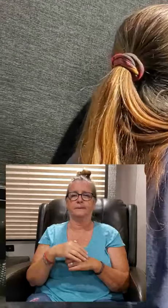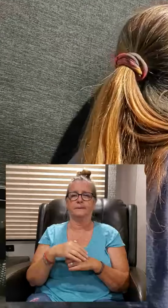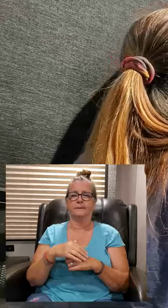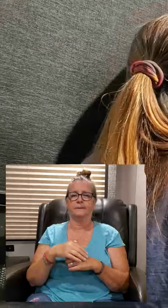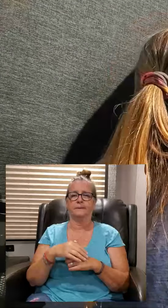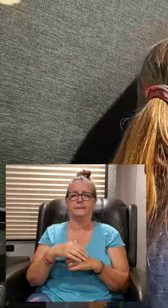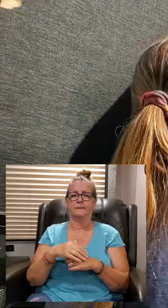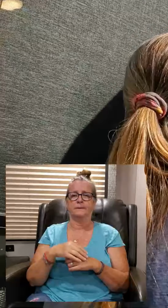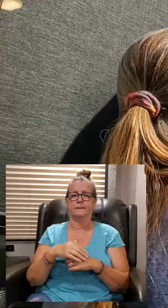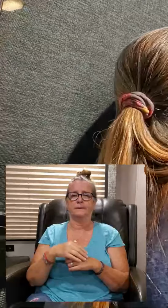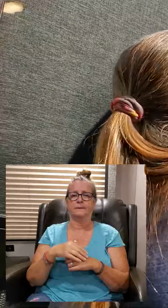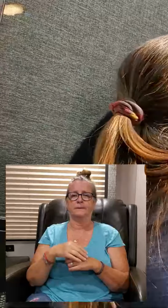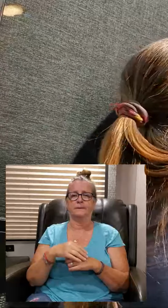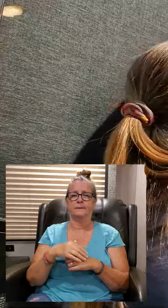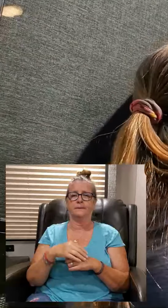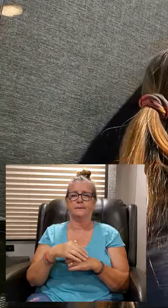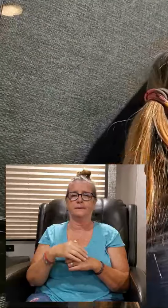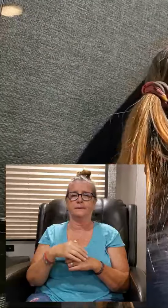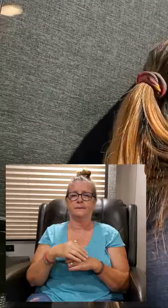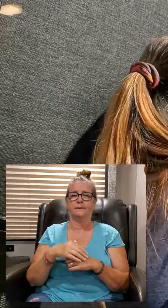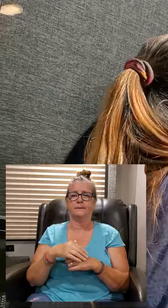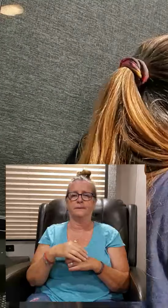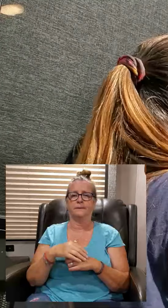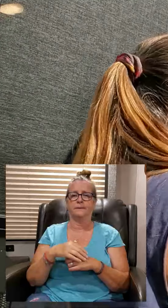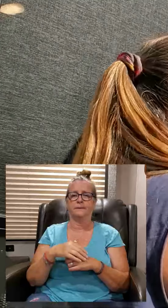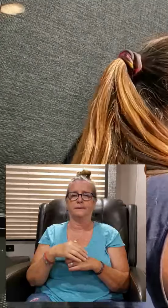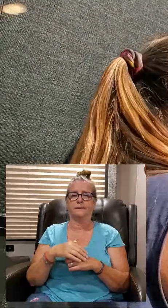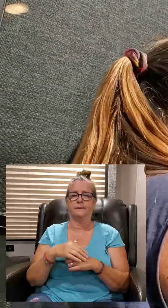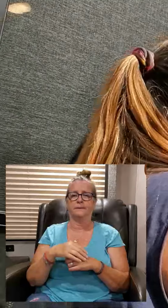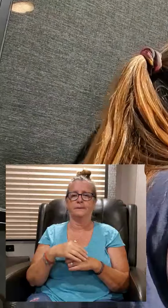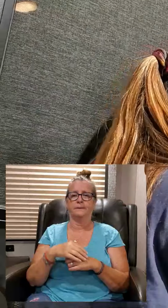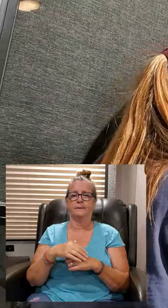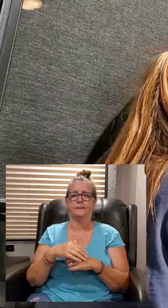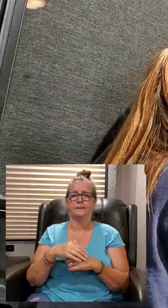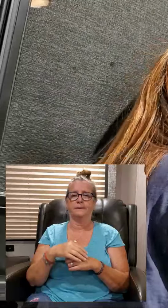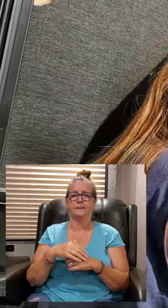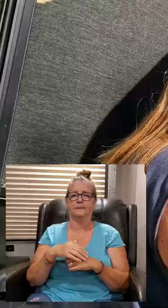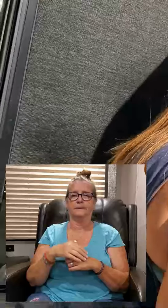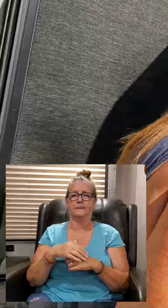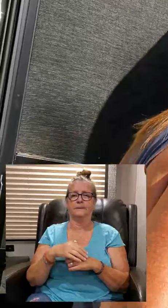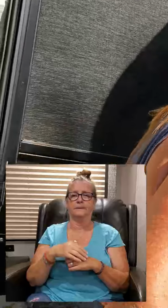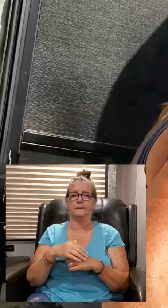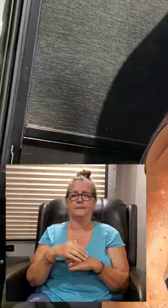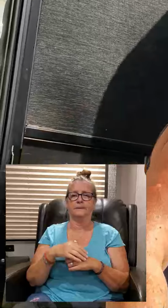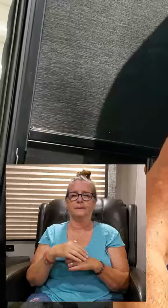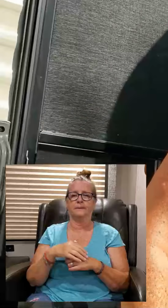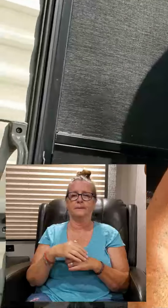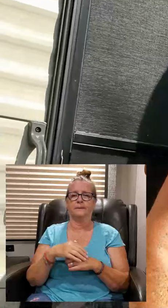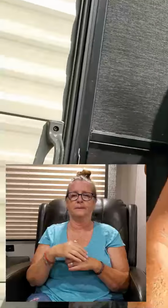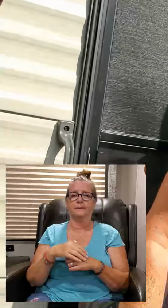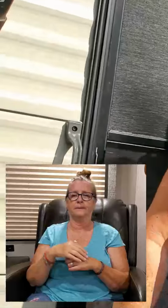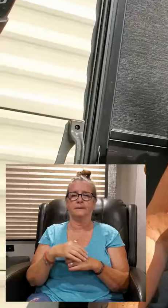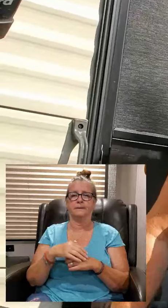Okay, it's all ready to go. We've got one window covered and about 10 to